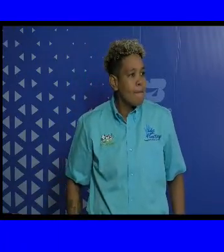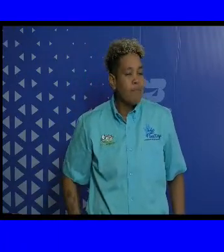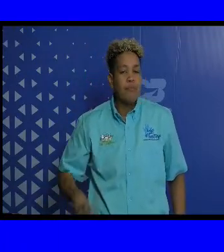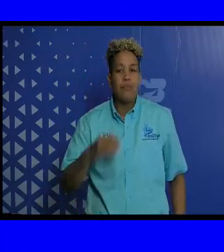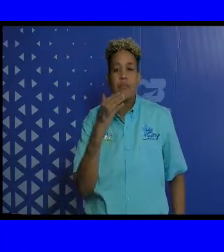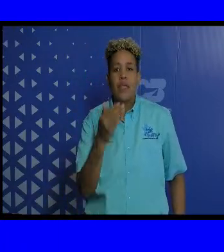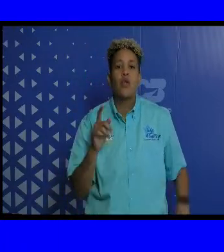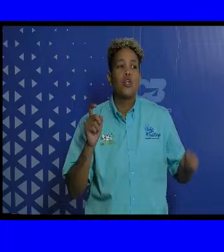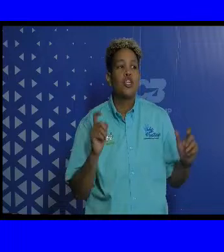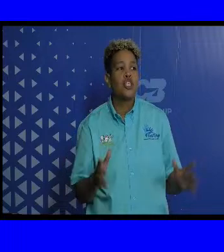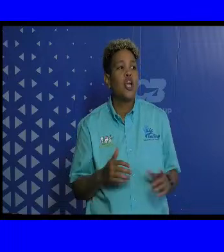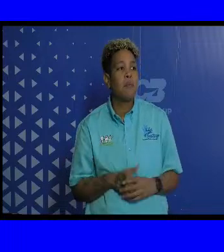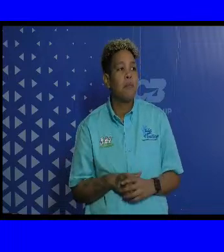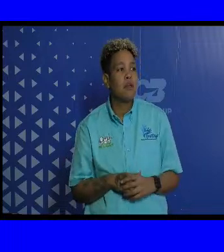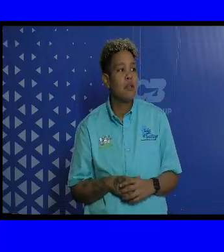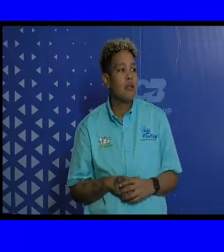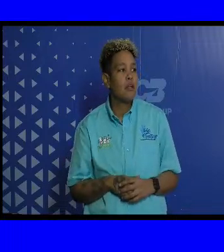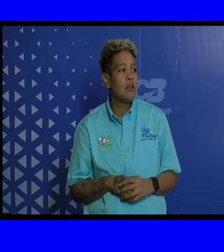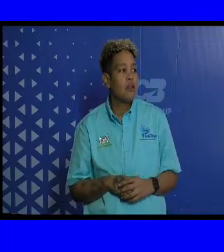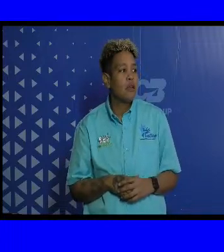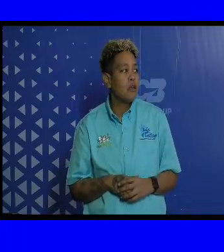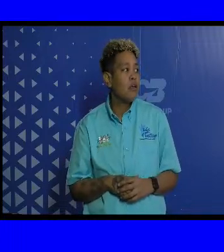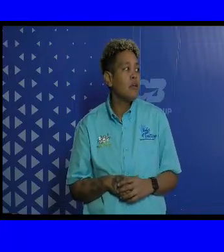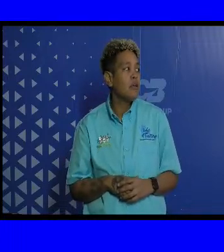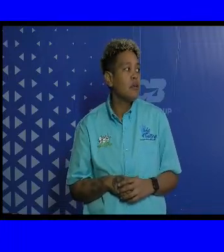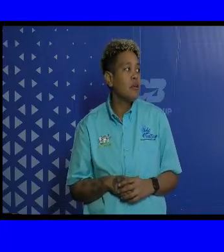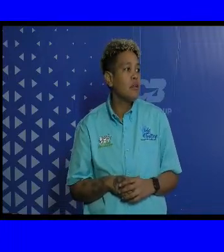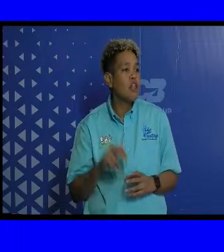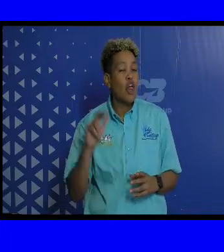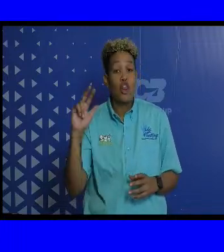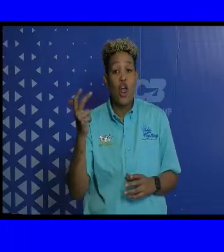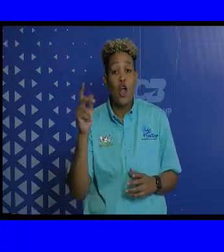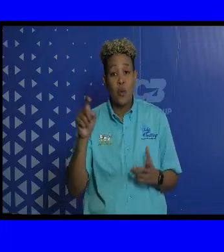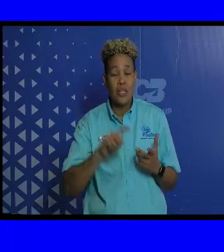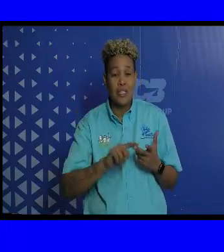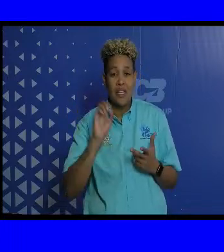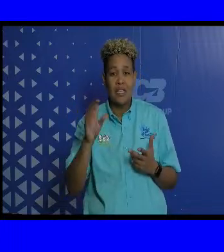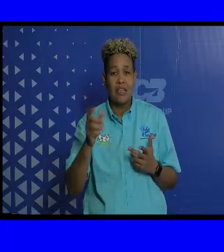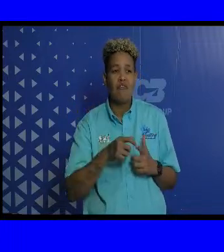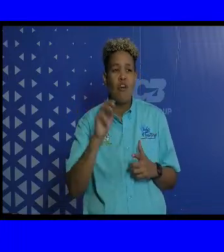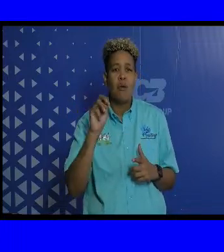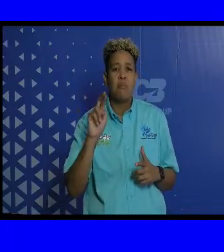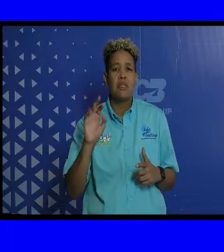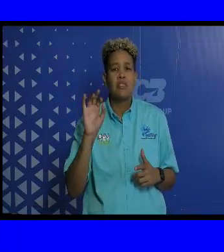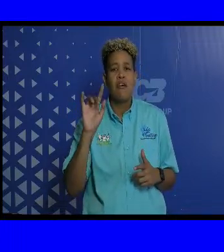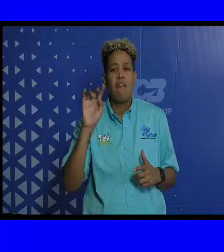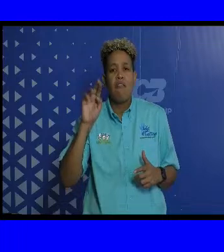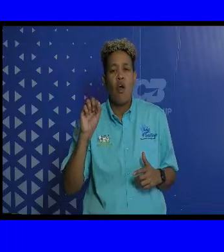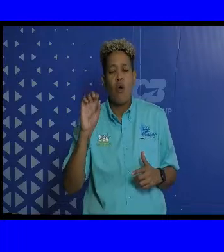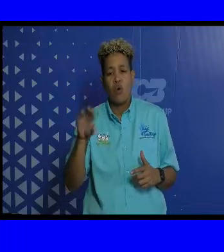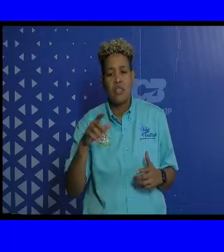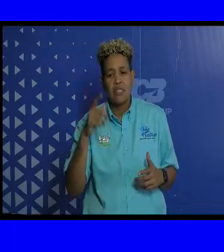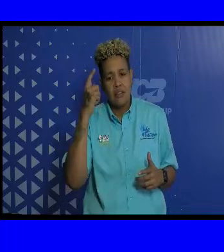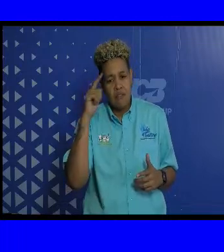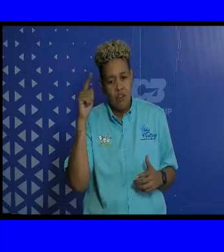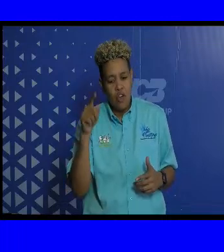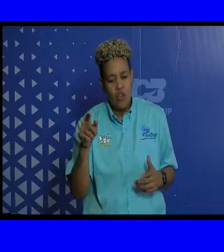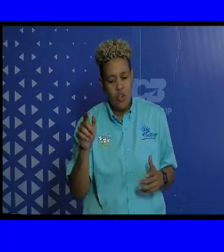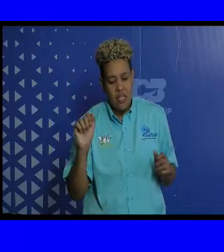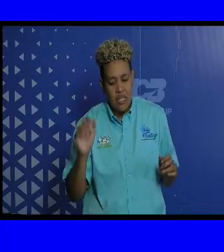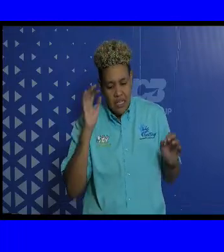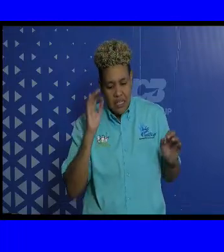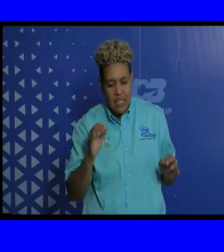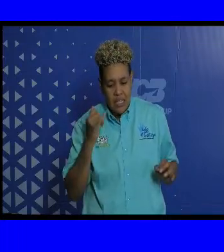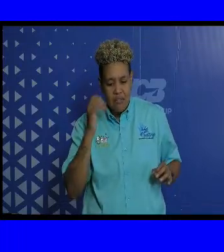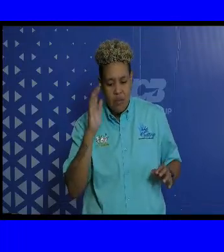Thank you, Chairman. And a third question here from Mr. Flowers. For you, you can decide